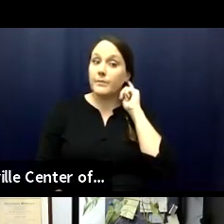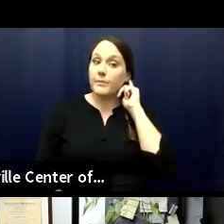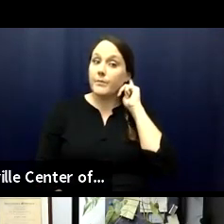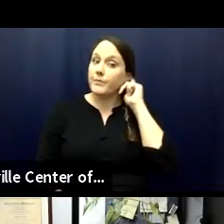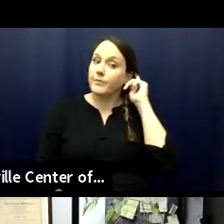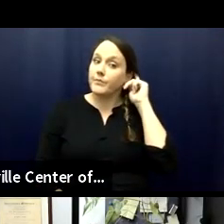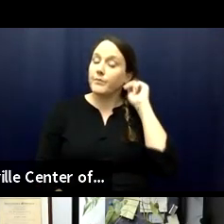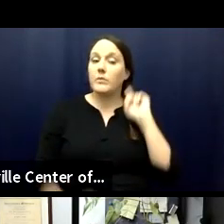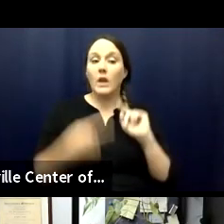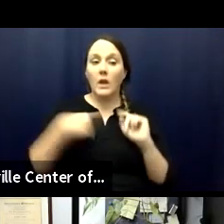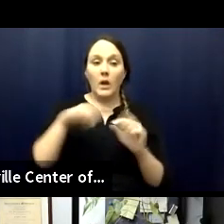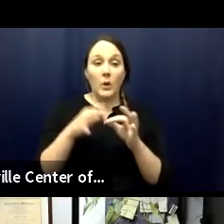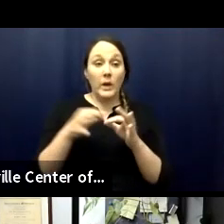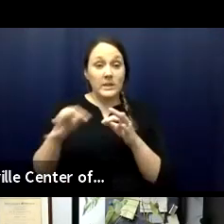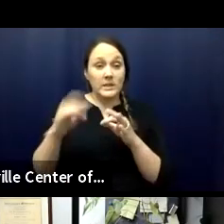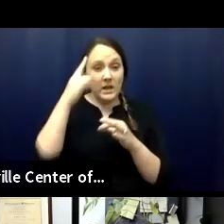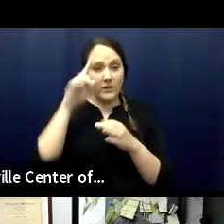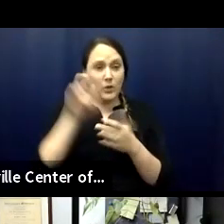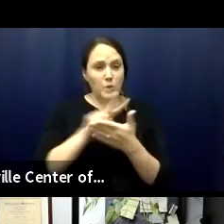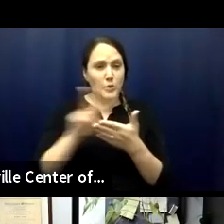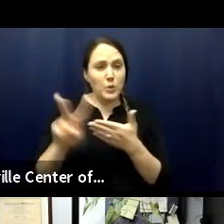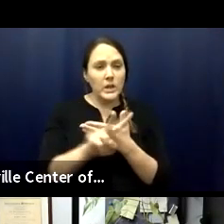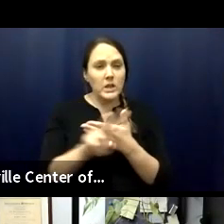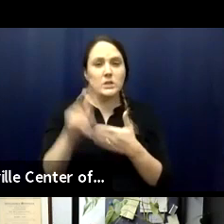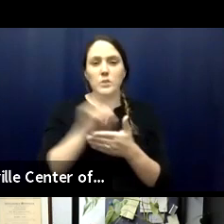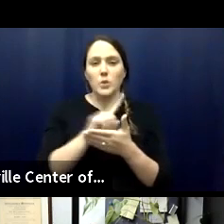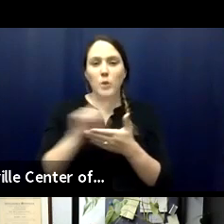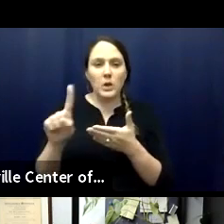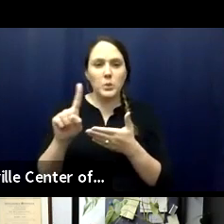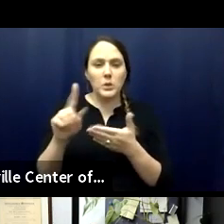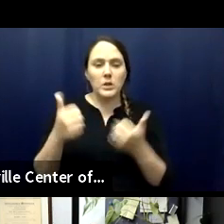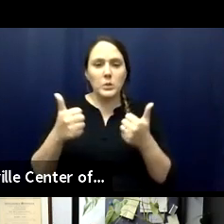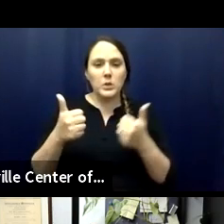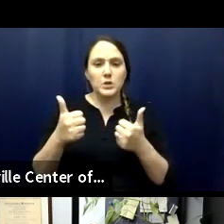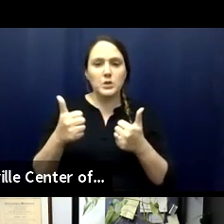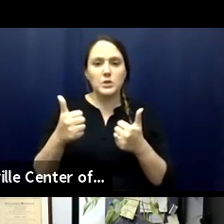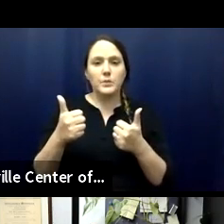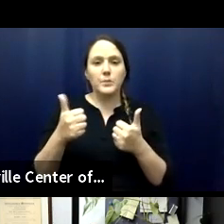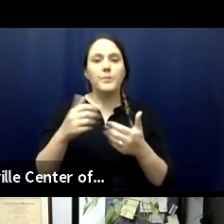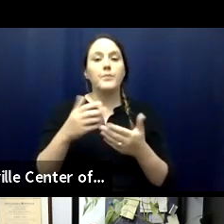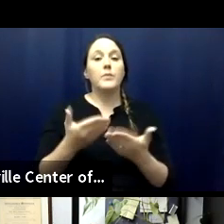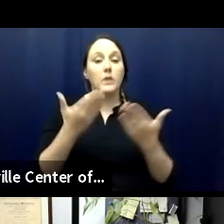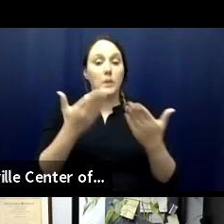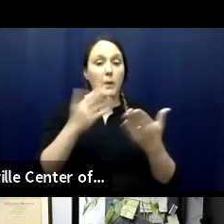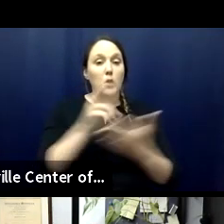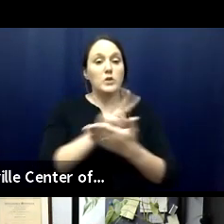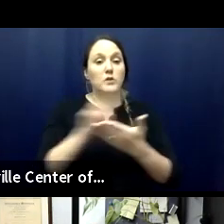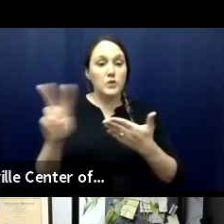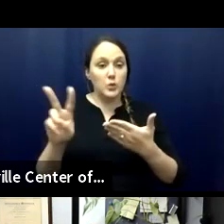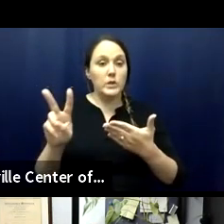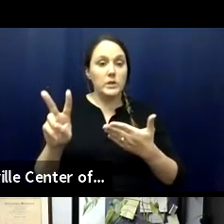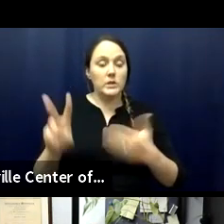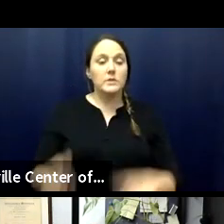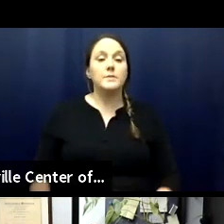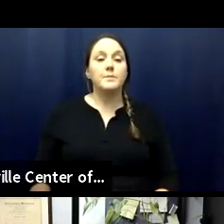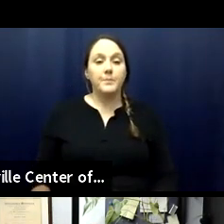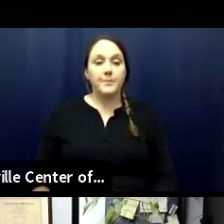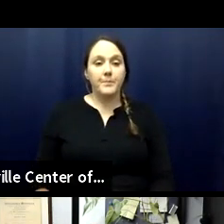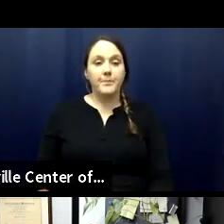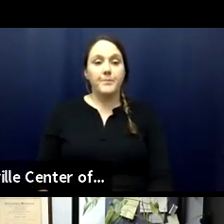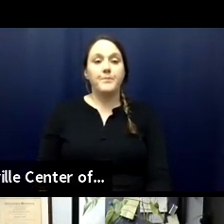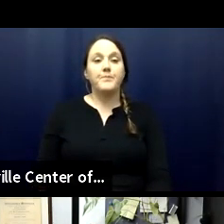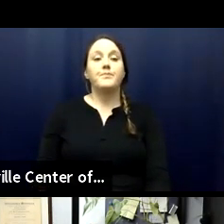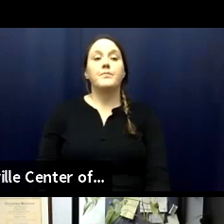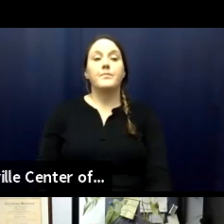Are we extending it for 2 weeks or 1 week? That's the motion that's on the floor, Ms. Drake, or Dr. Drake, is for 2